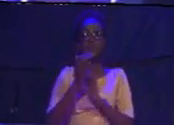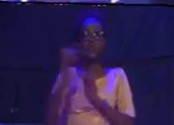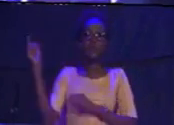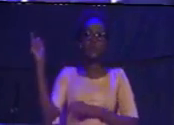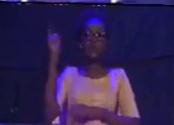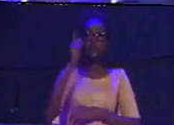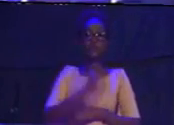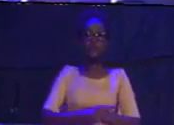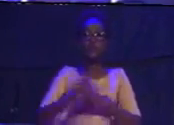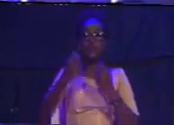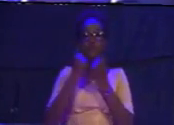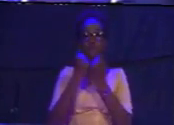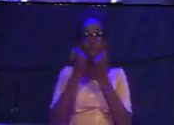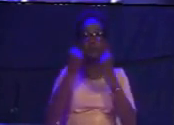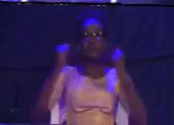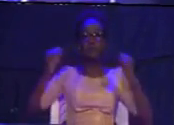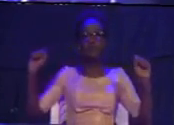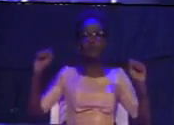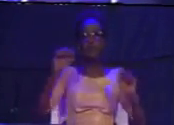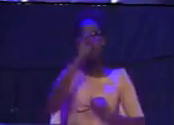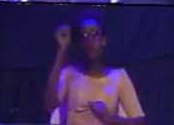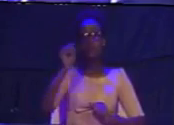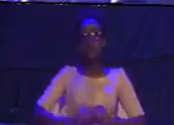sauvée. Et l'Afrique sera